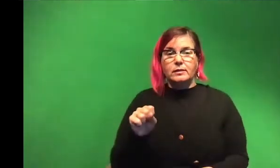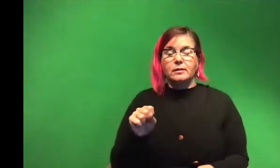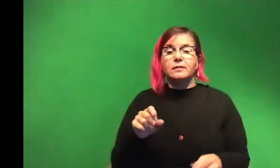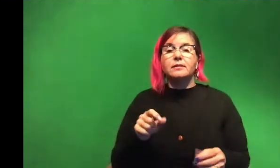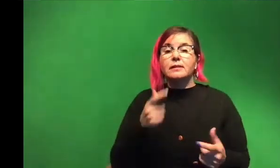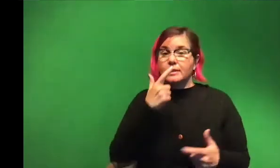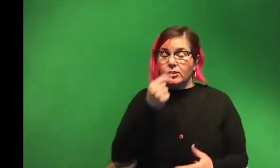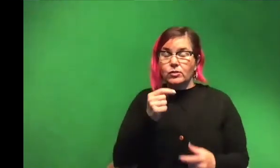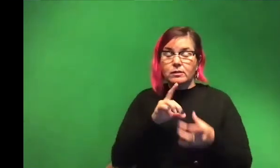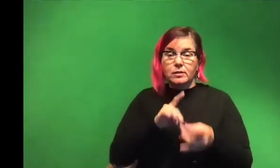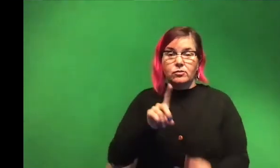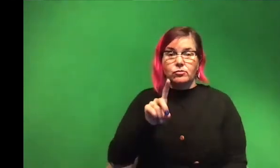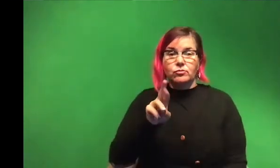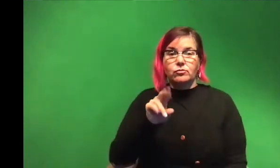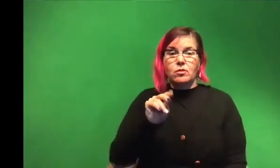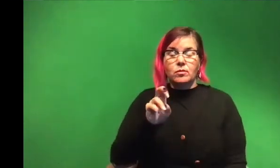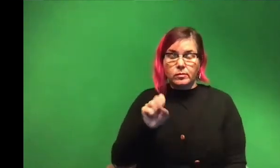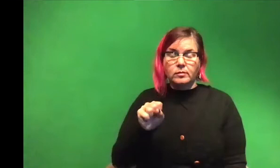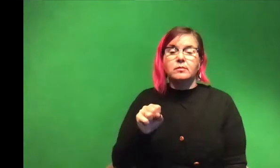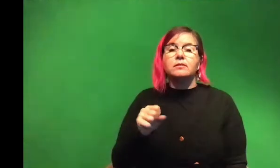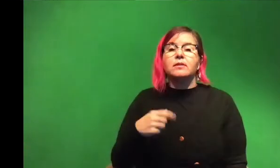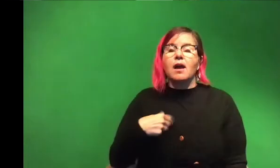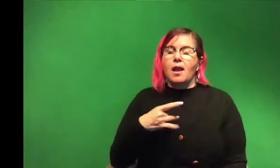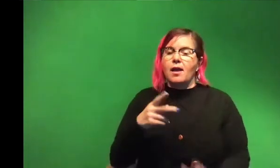interesting thing about drones, because I like policy,